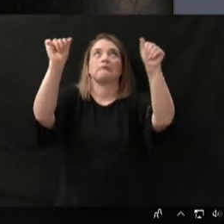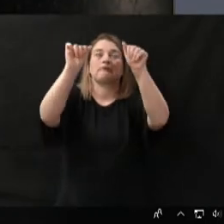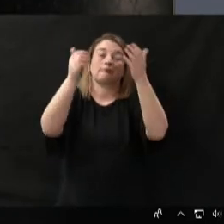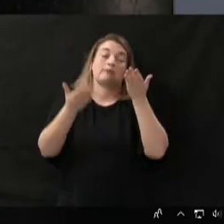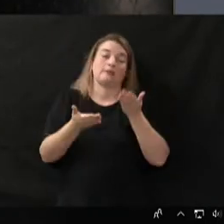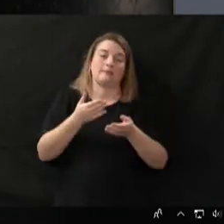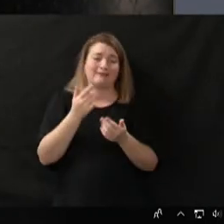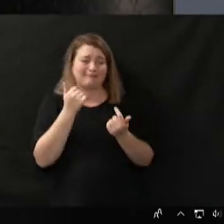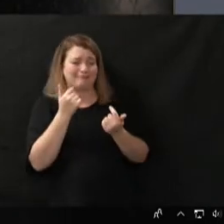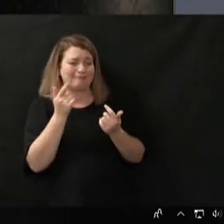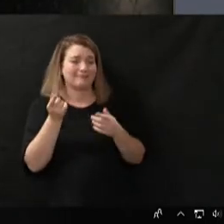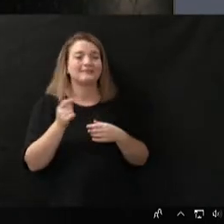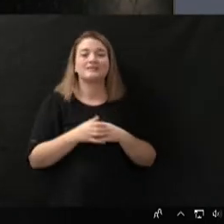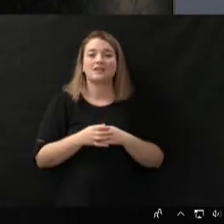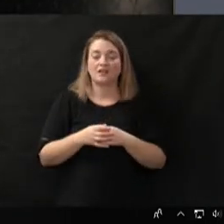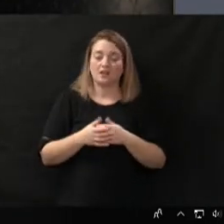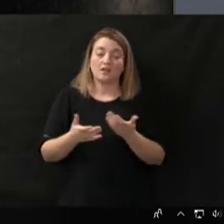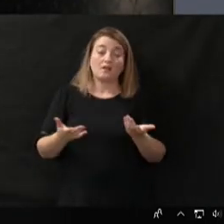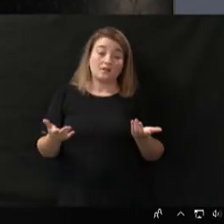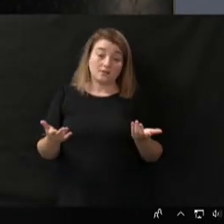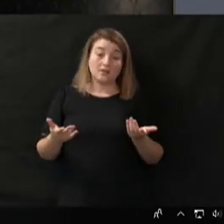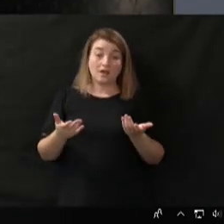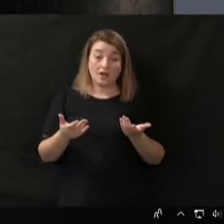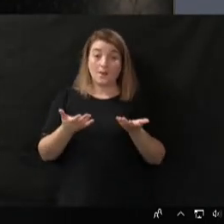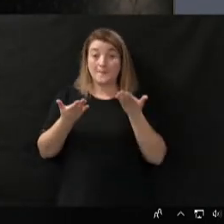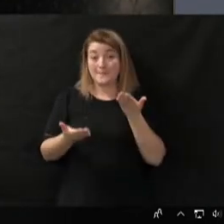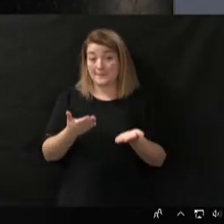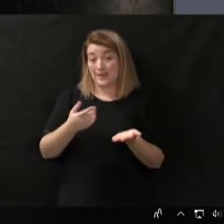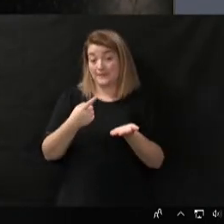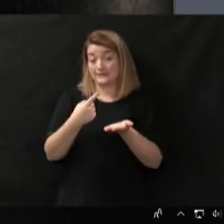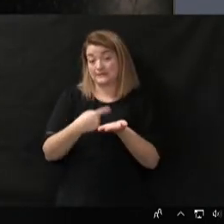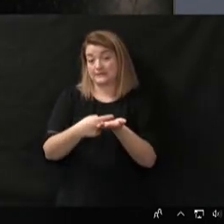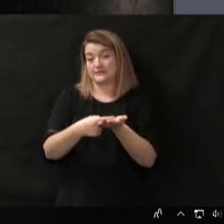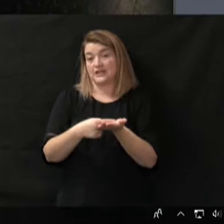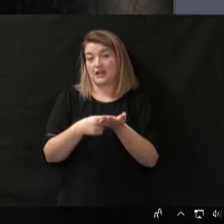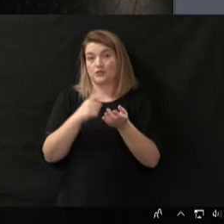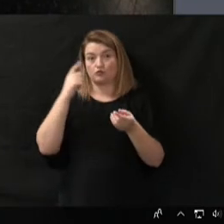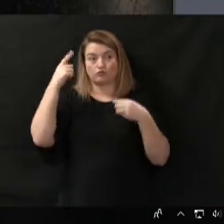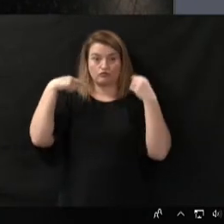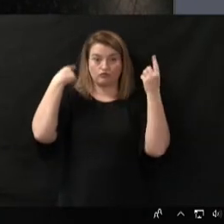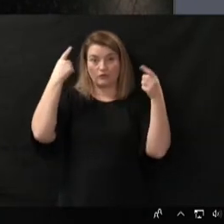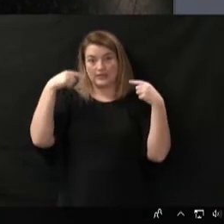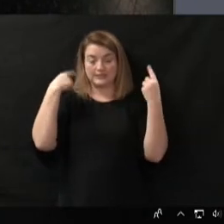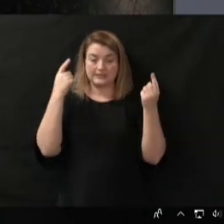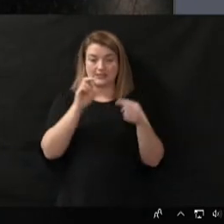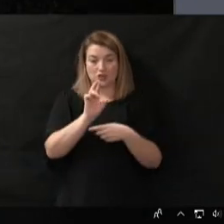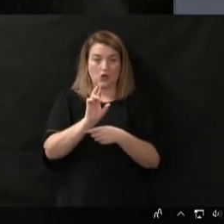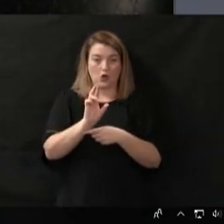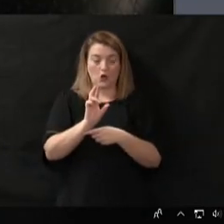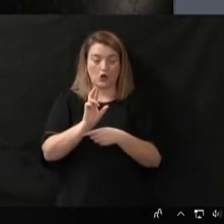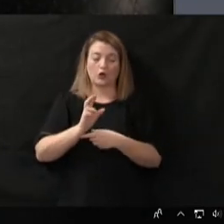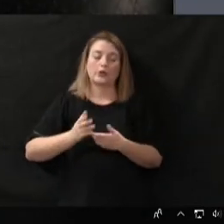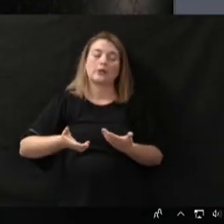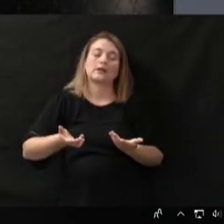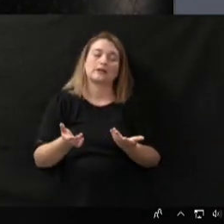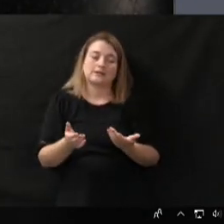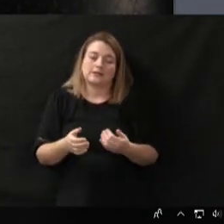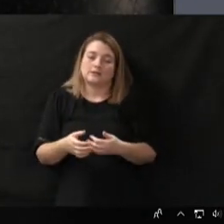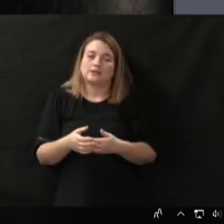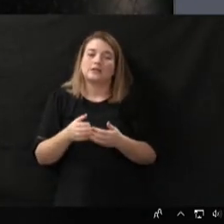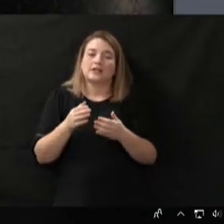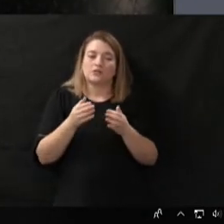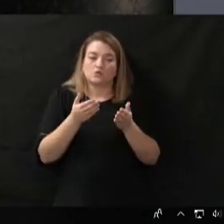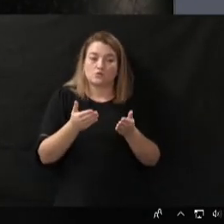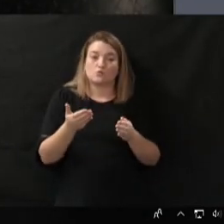about crazy R before, because you might be talking about crazy R when you're just talking and introducing the individual